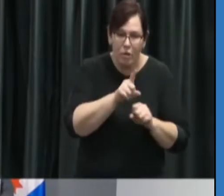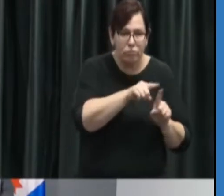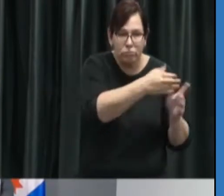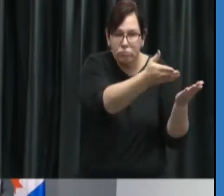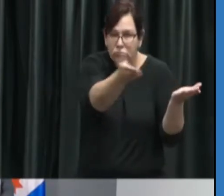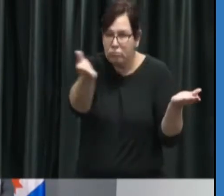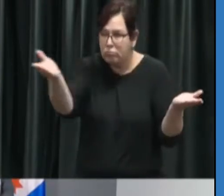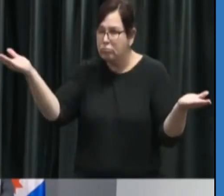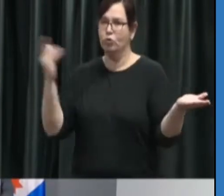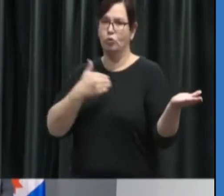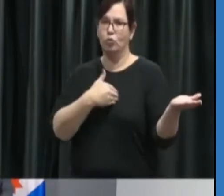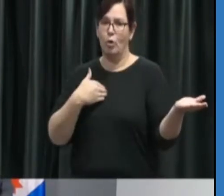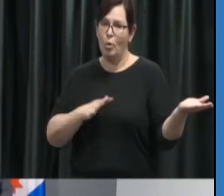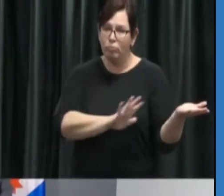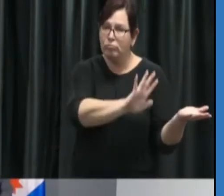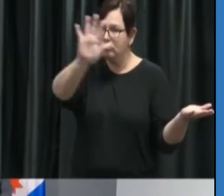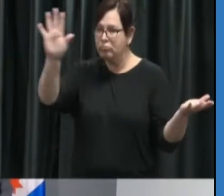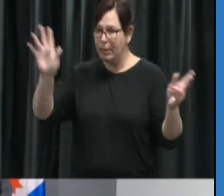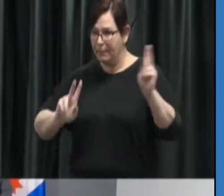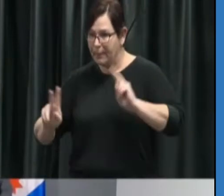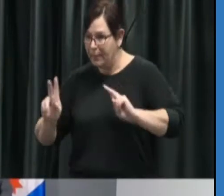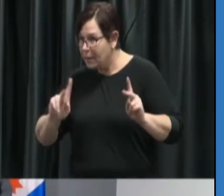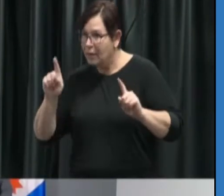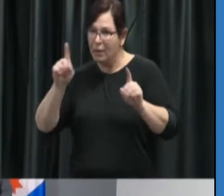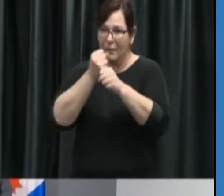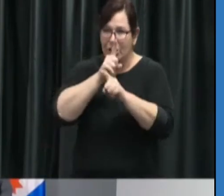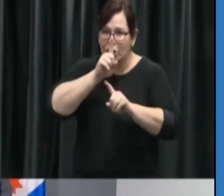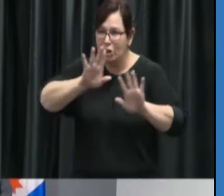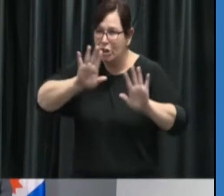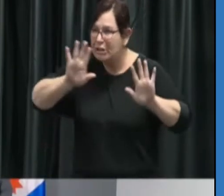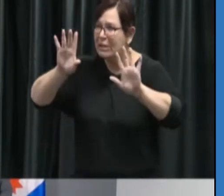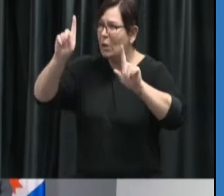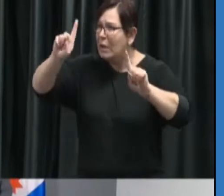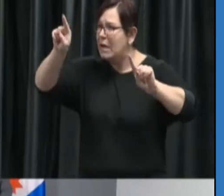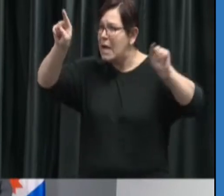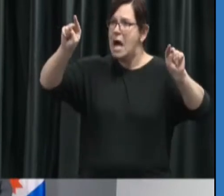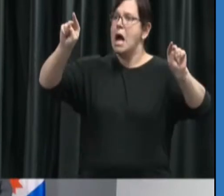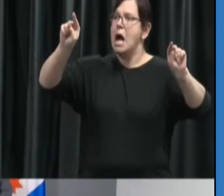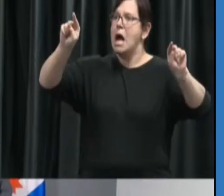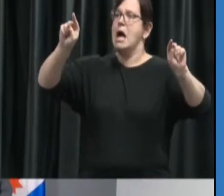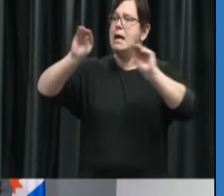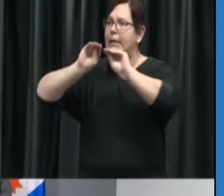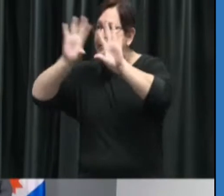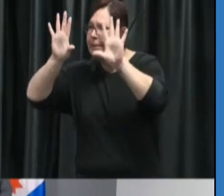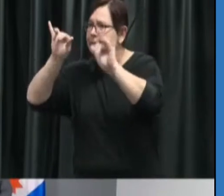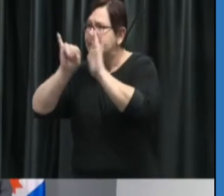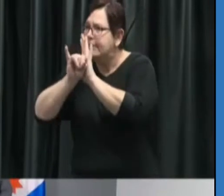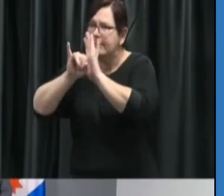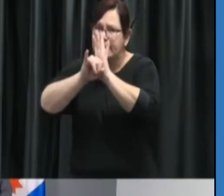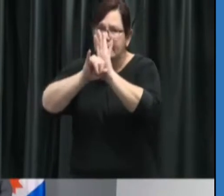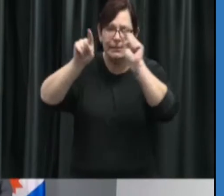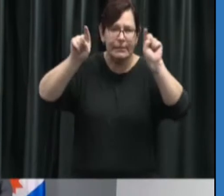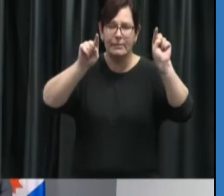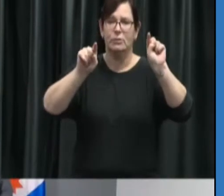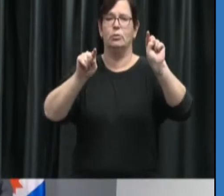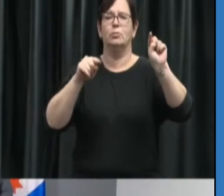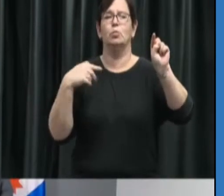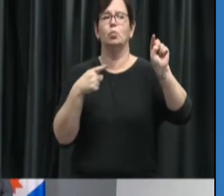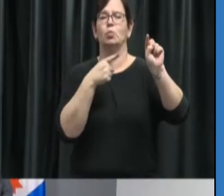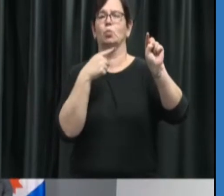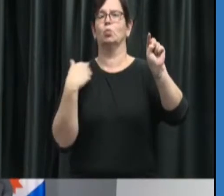areas where we know there is increased spread of the virus, like in the northwest part of the city. For example, while the city